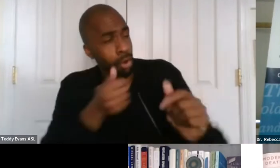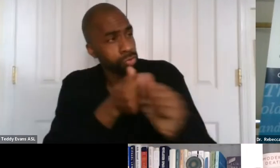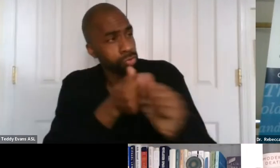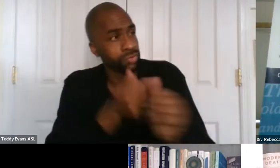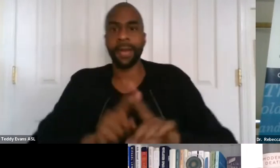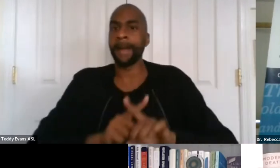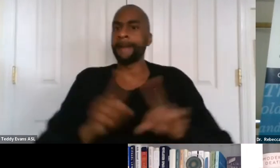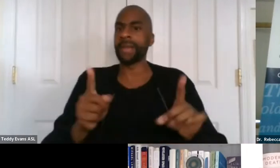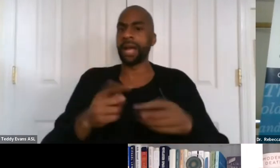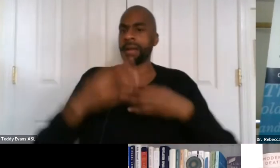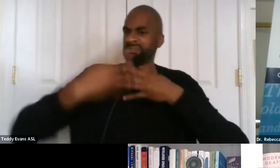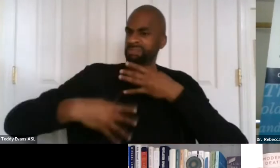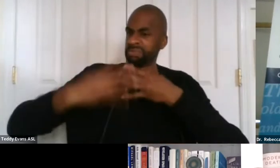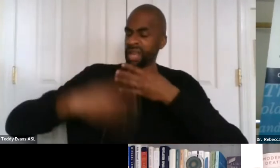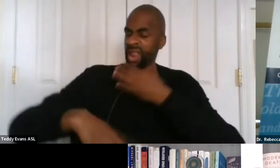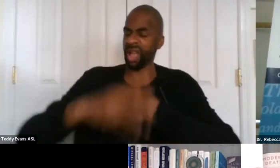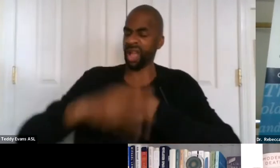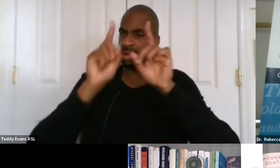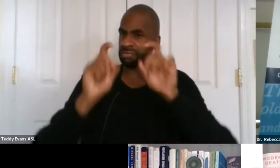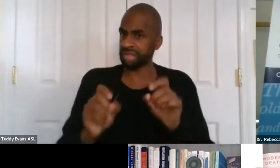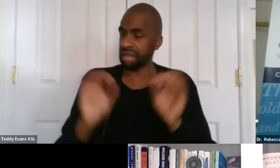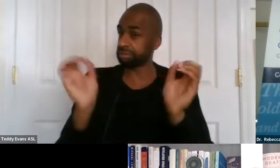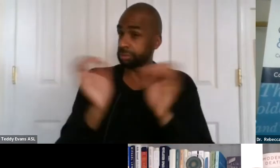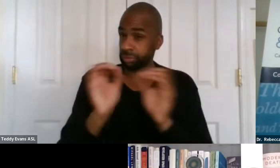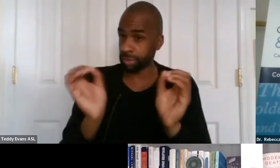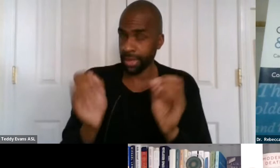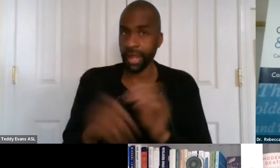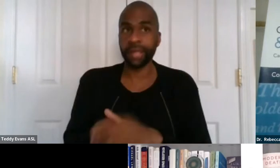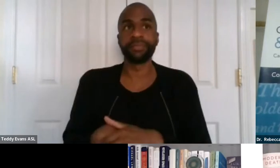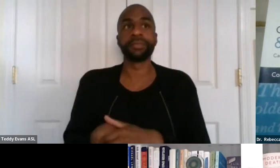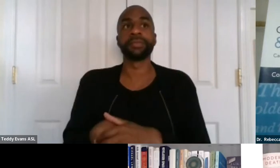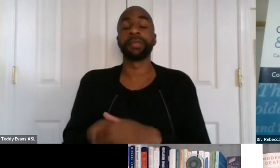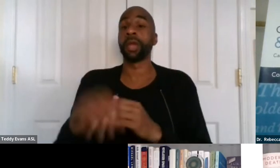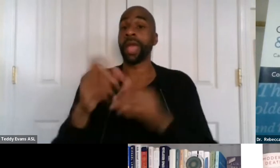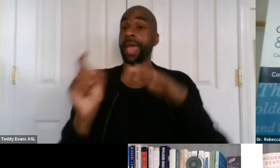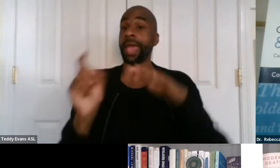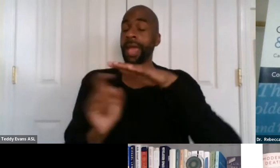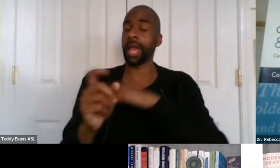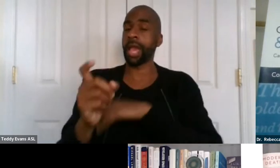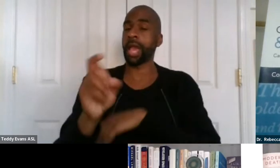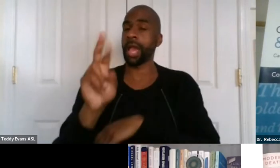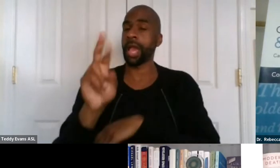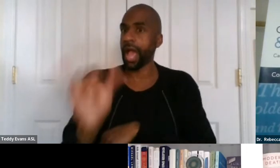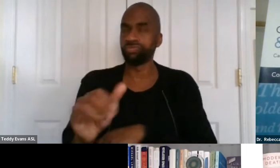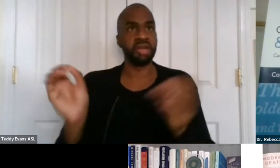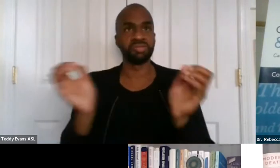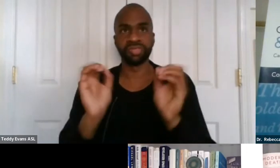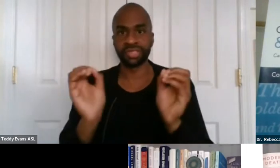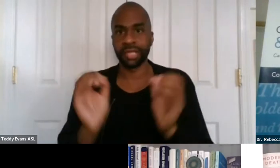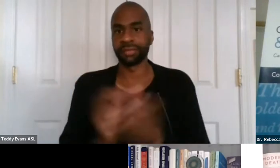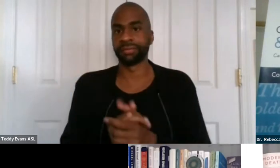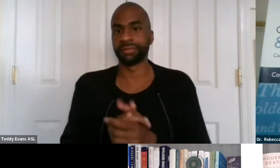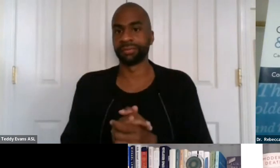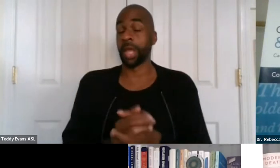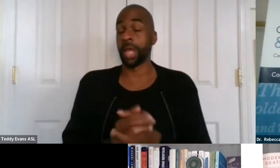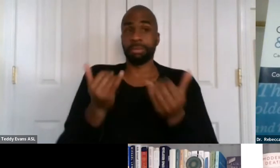blood test or imaging test to give us a sense for what is different about the pain today versus not. And medicine usually struggles with